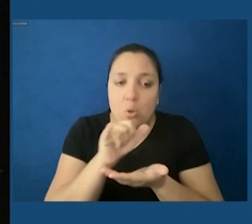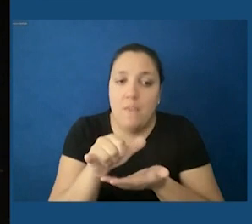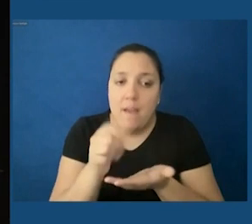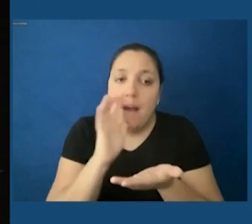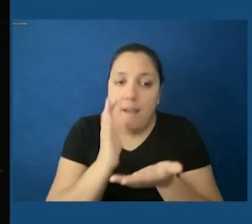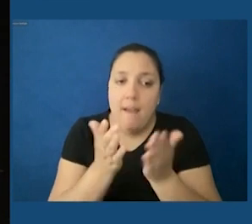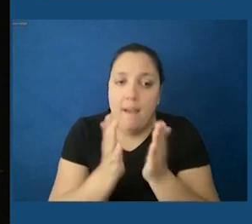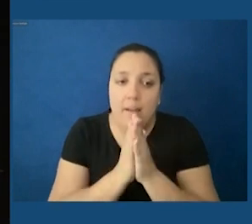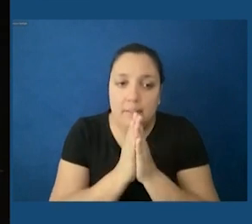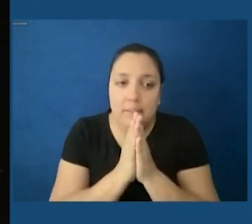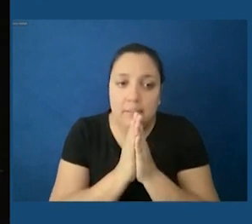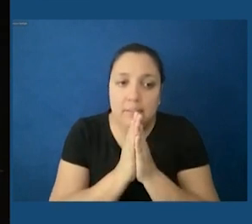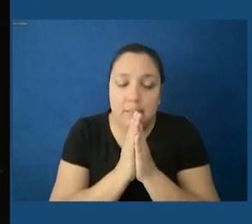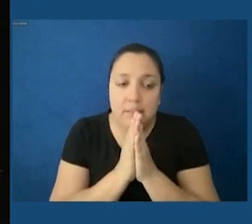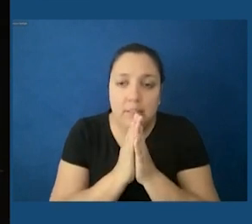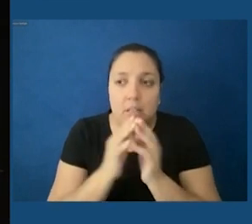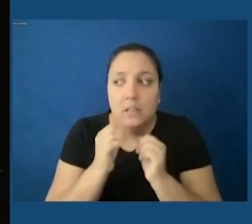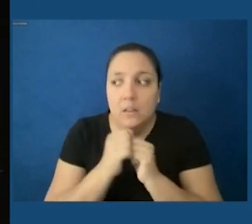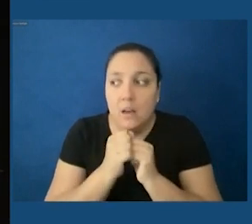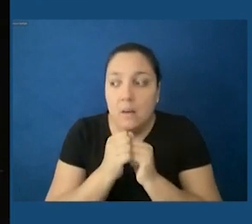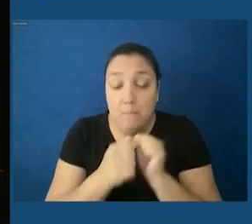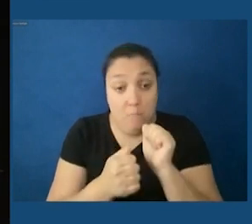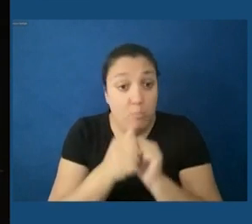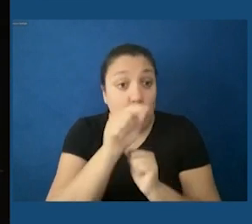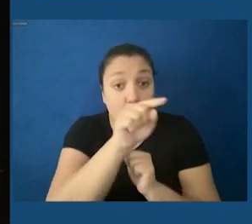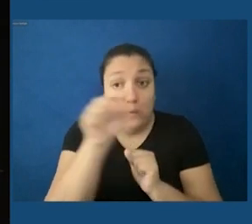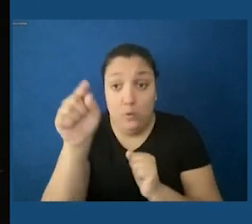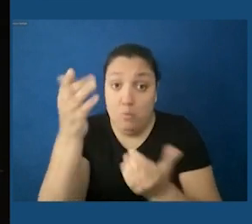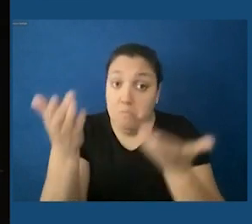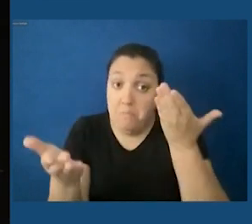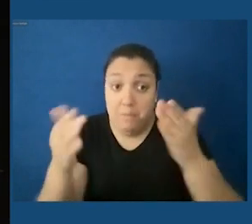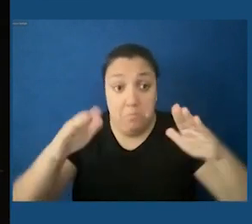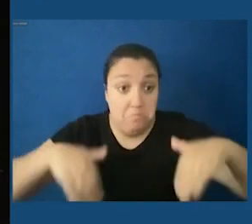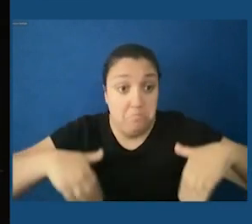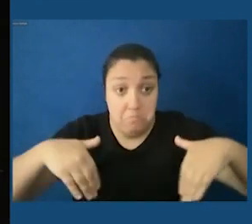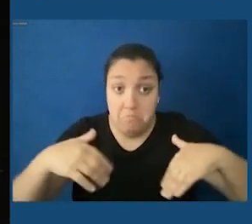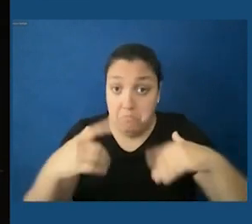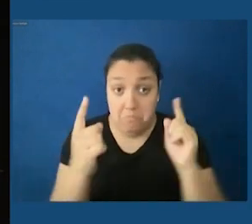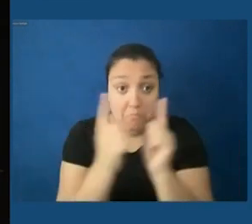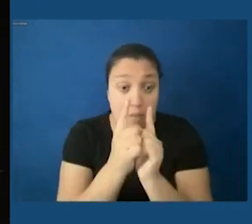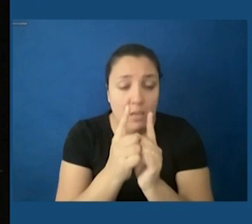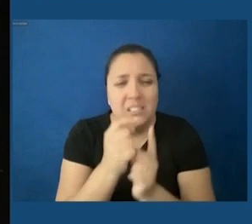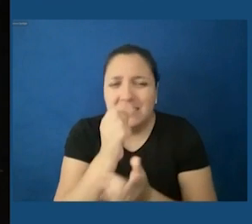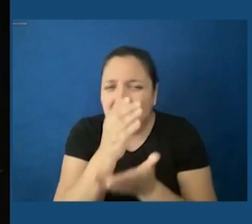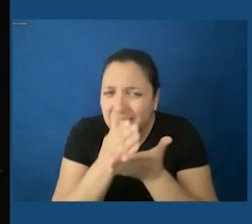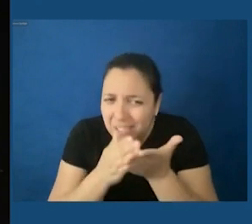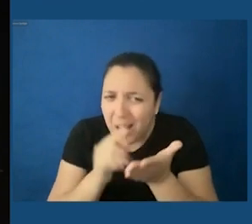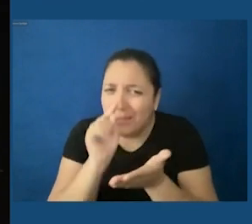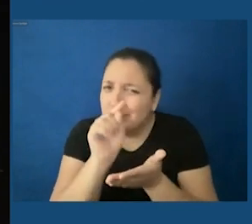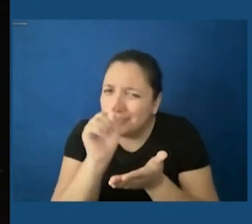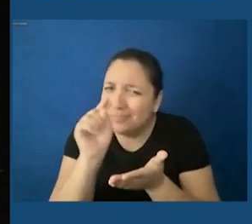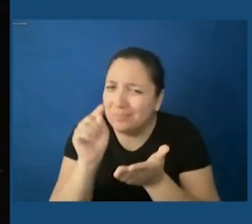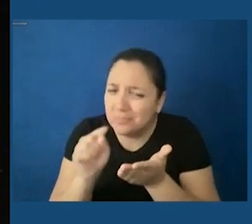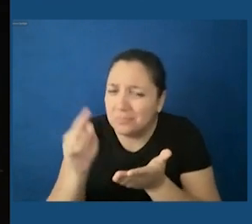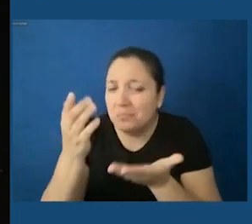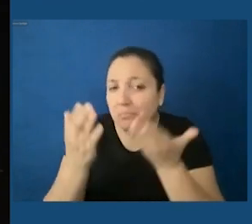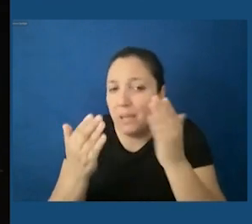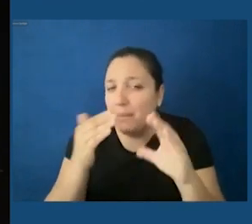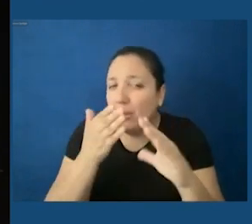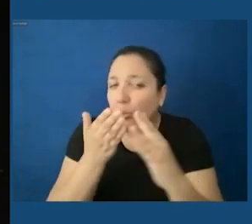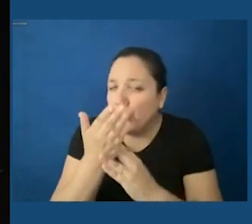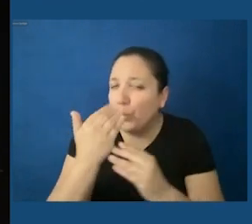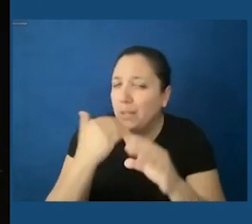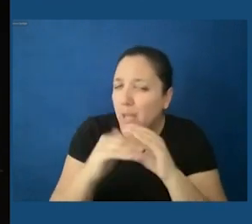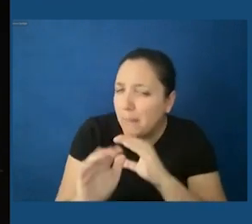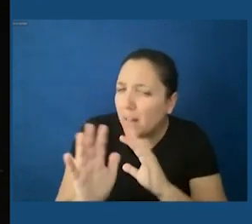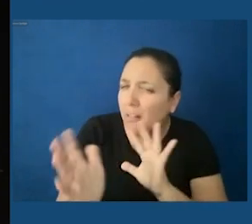is, most of you I probably have not met. I've met a couple folks I've only talked to through email while I was here, and I had